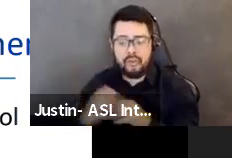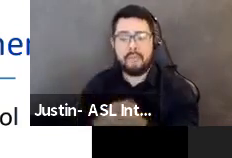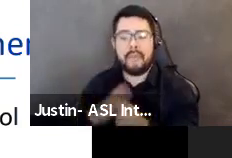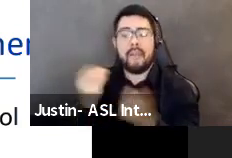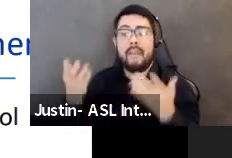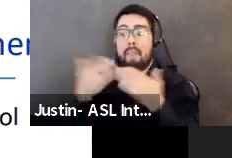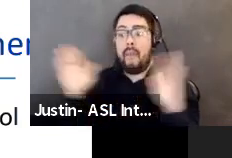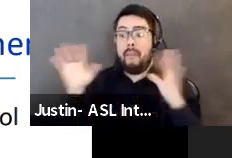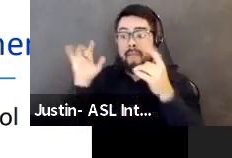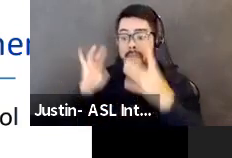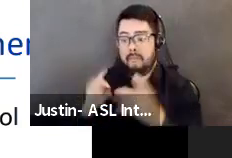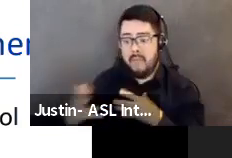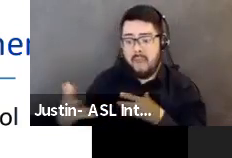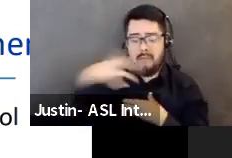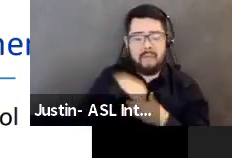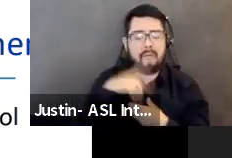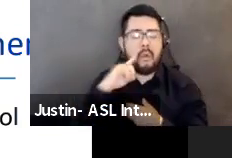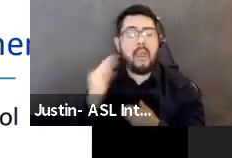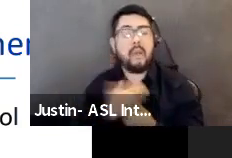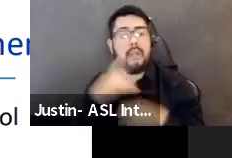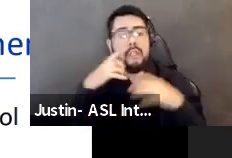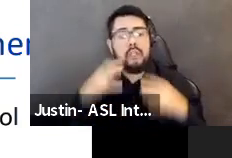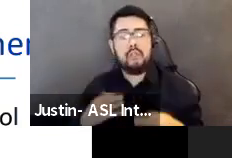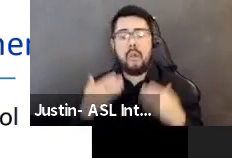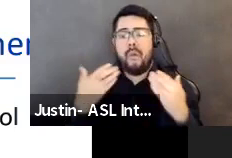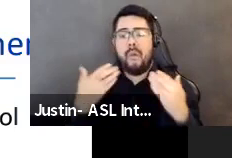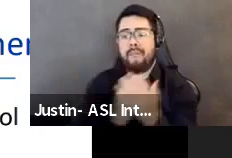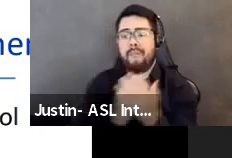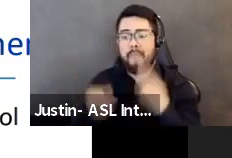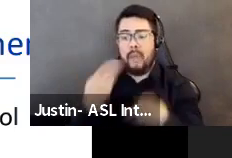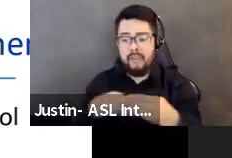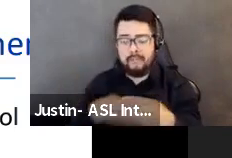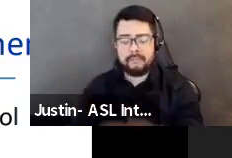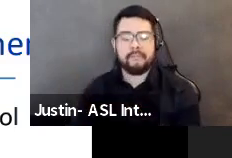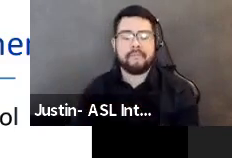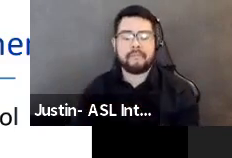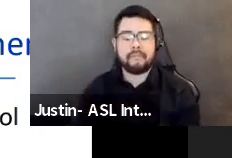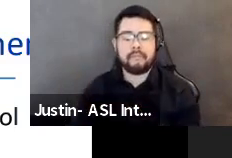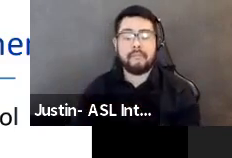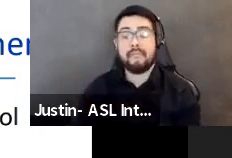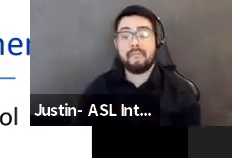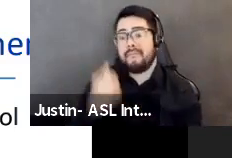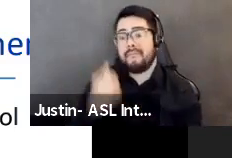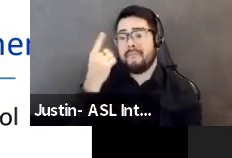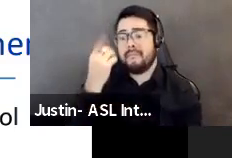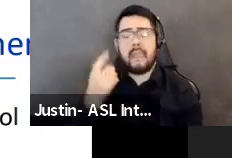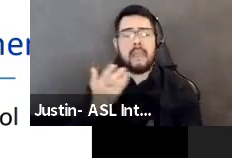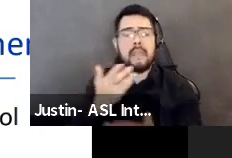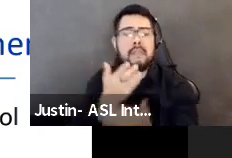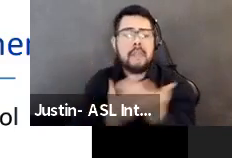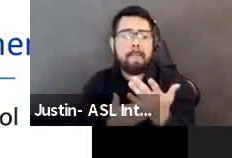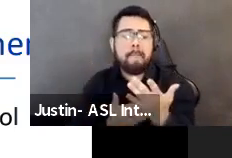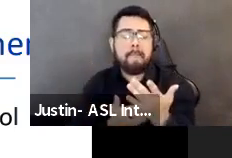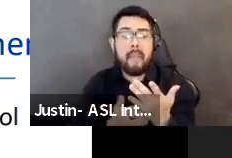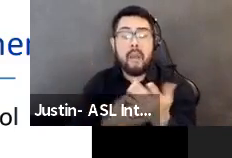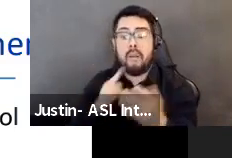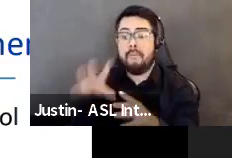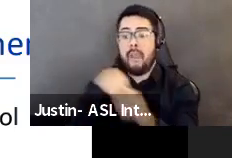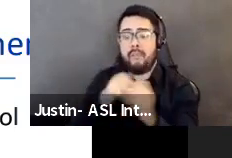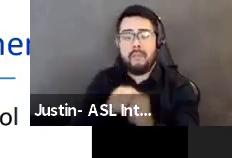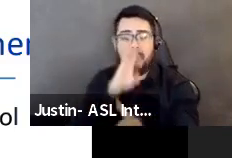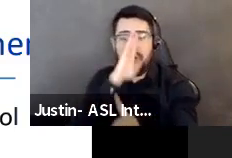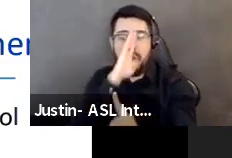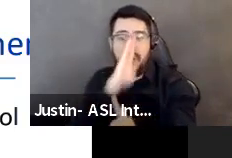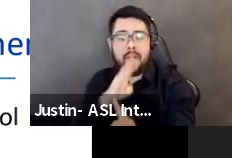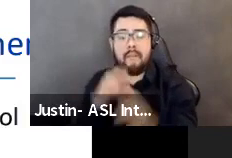recommendations that inform the funding decisions for this year's budget some of those included direct decisions on leading